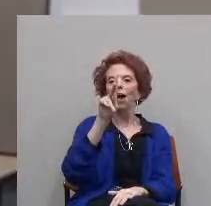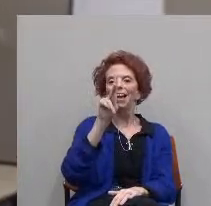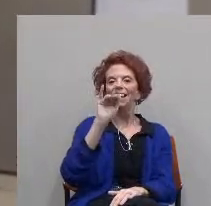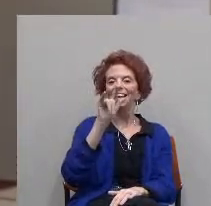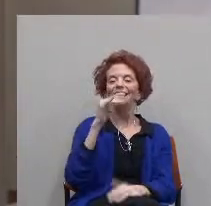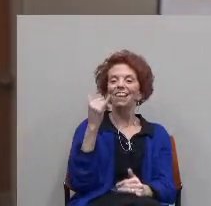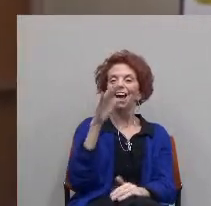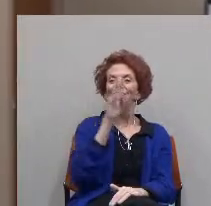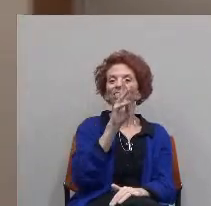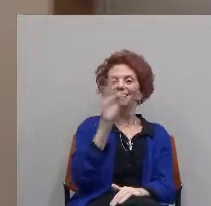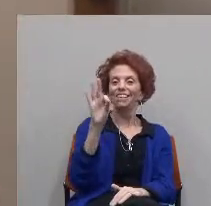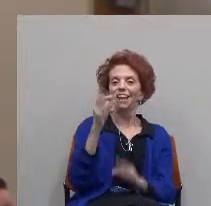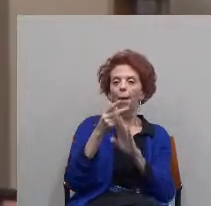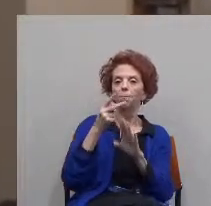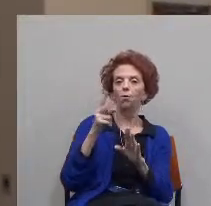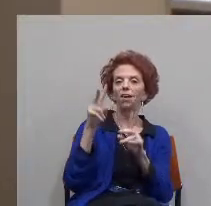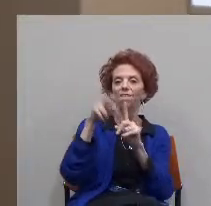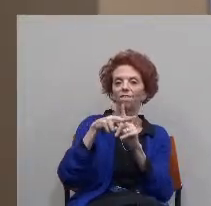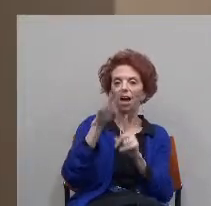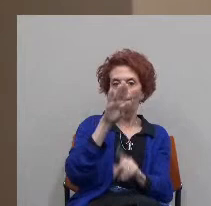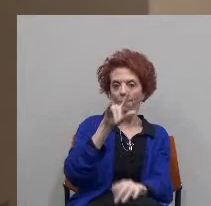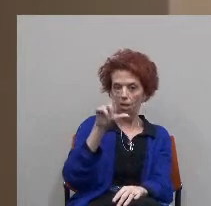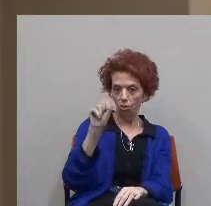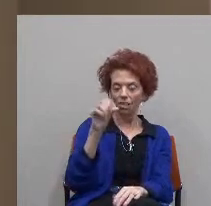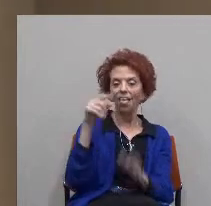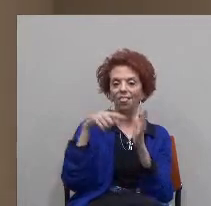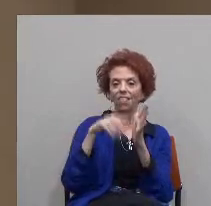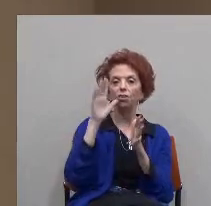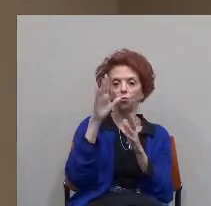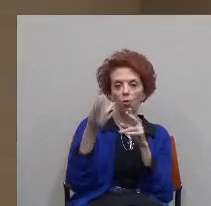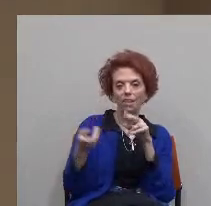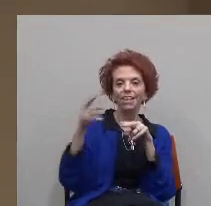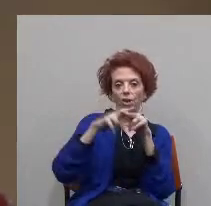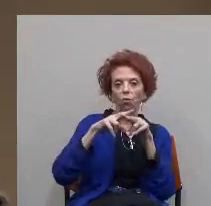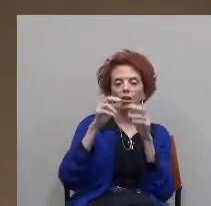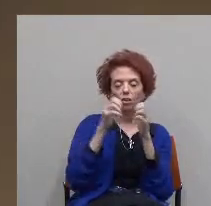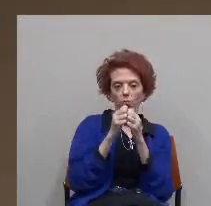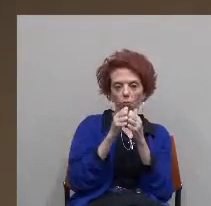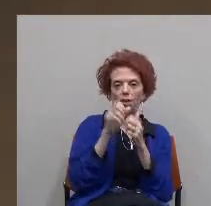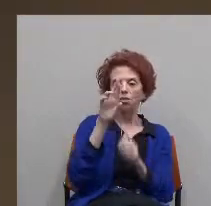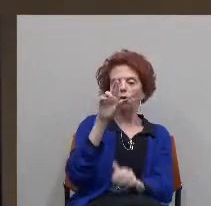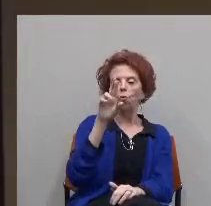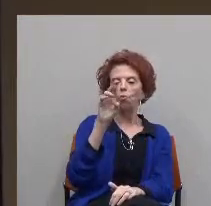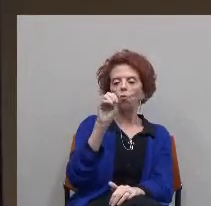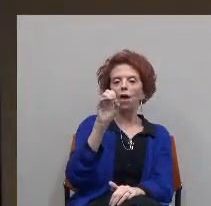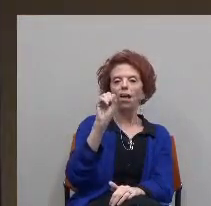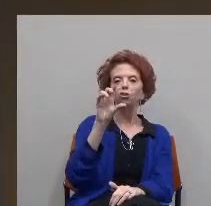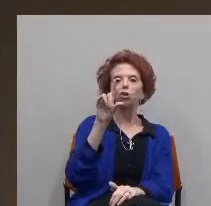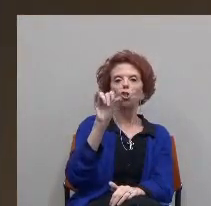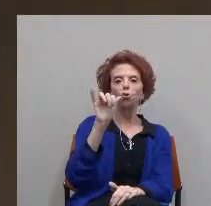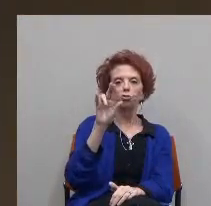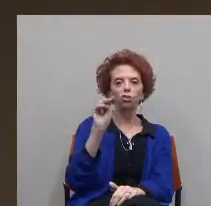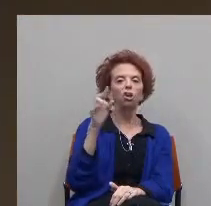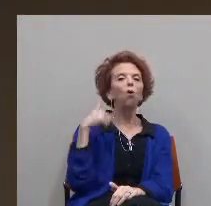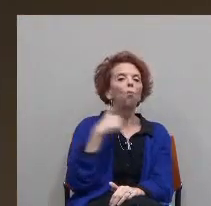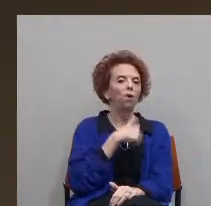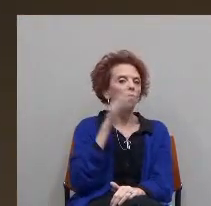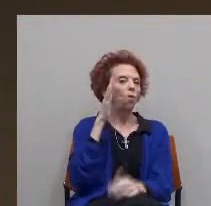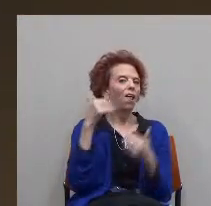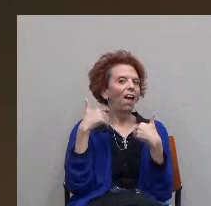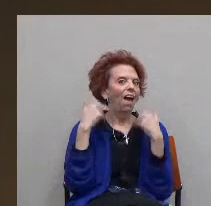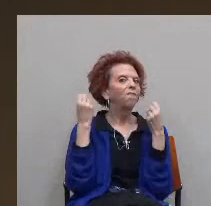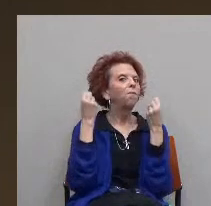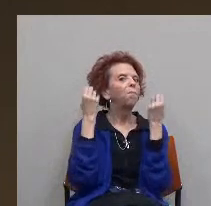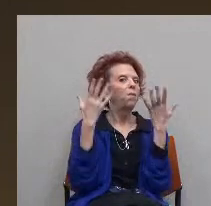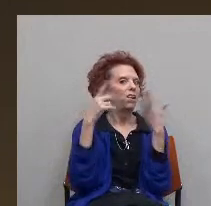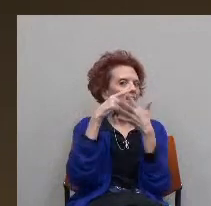currently 69 pre-filed bills. Like I said, this will increase with resolutions. We will have a lot of resolutions, as we always